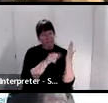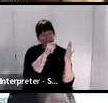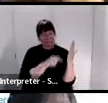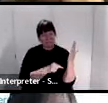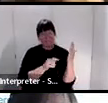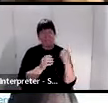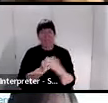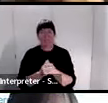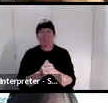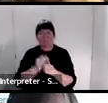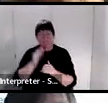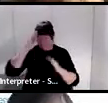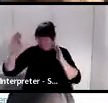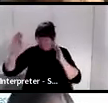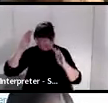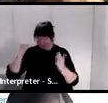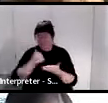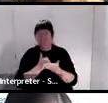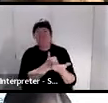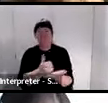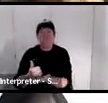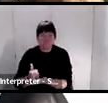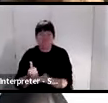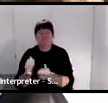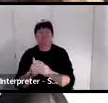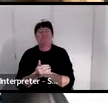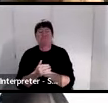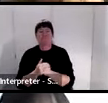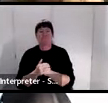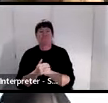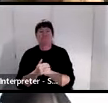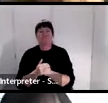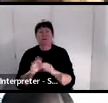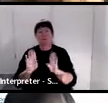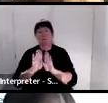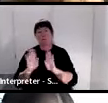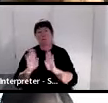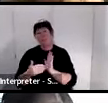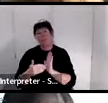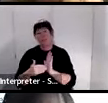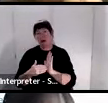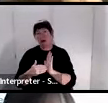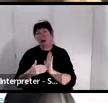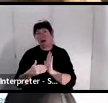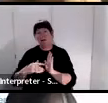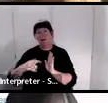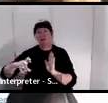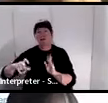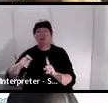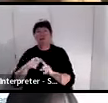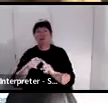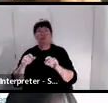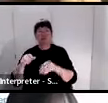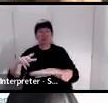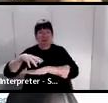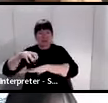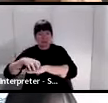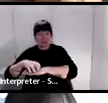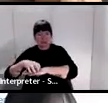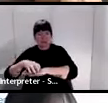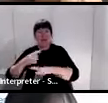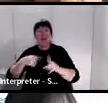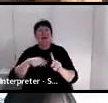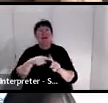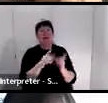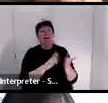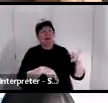Kia ora, Amy. Kia ora koutou, ko Daniel Clay toku ingoa. I'm a board member of the Cerebral Palsy Society. I'm also a